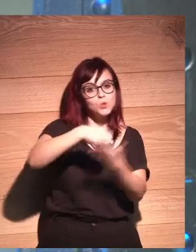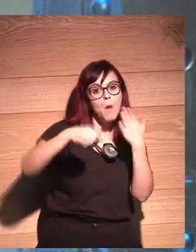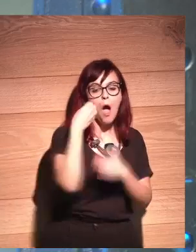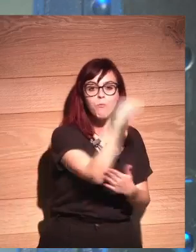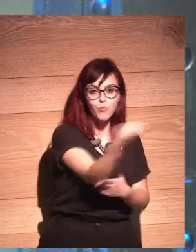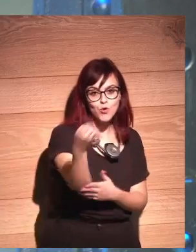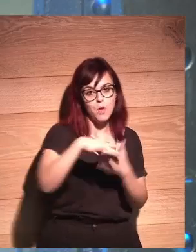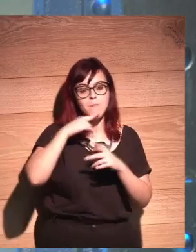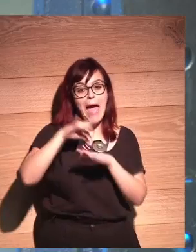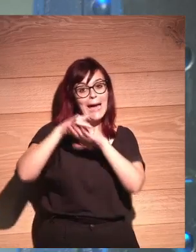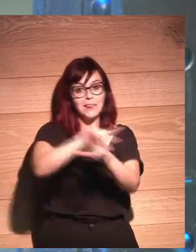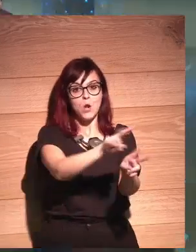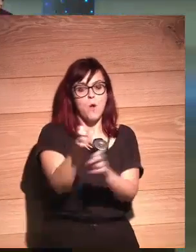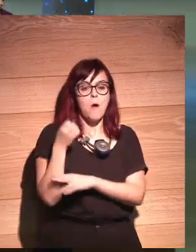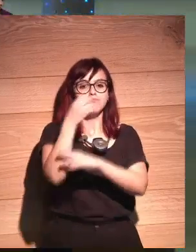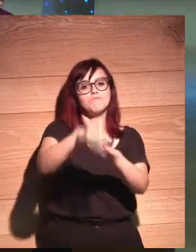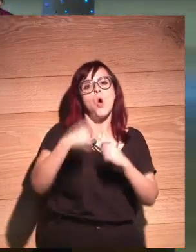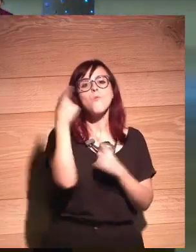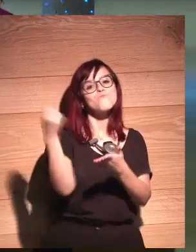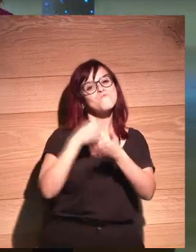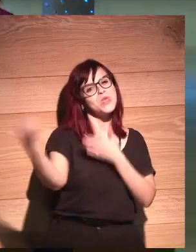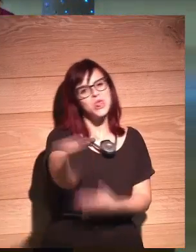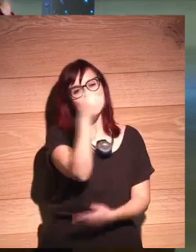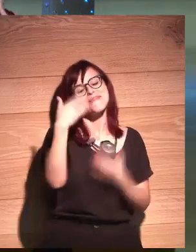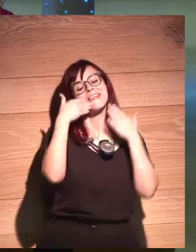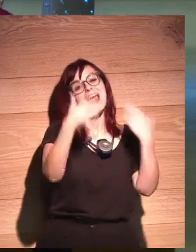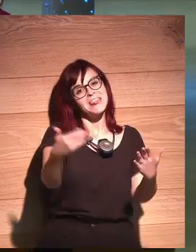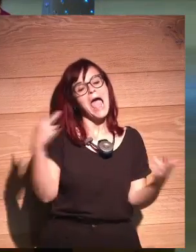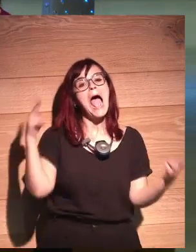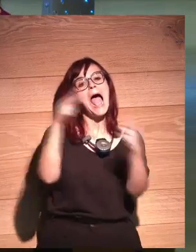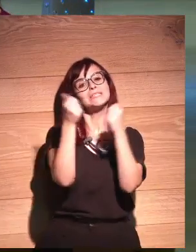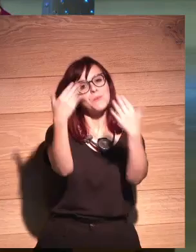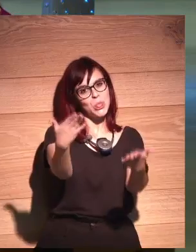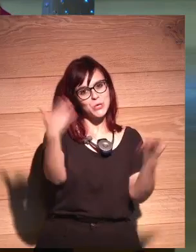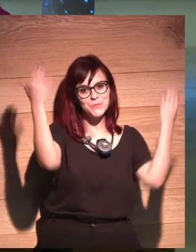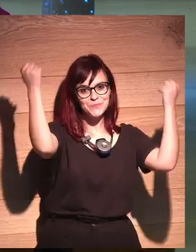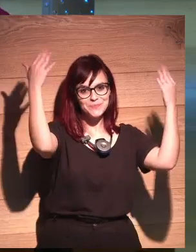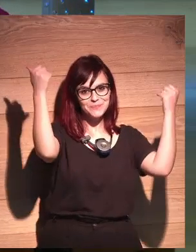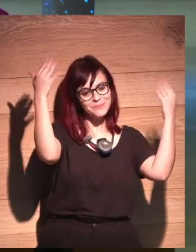strong force to be able to support this new agenda. And thank you very much.